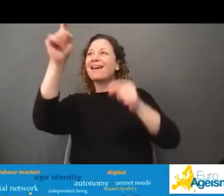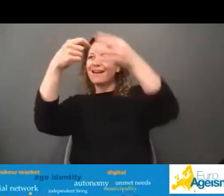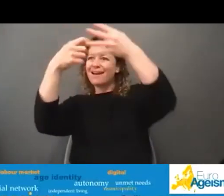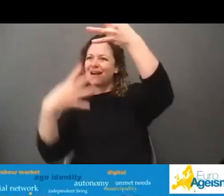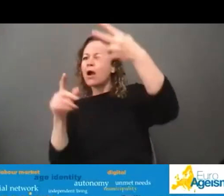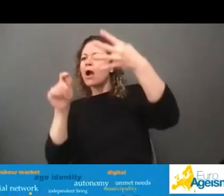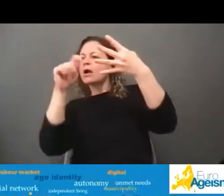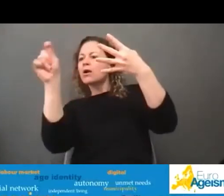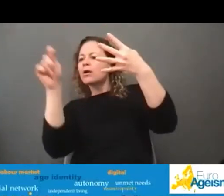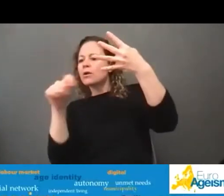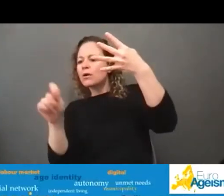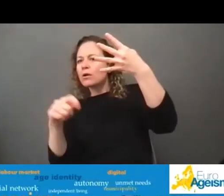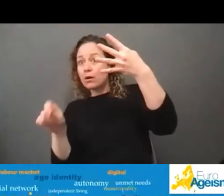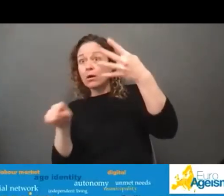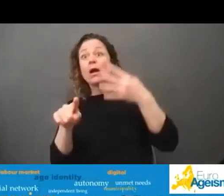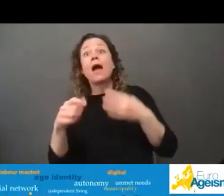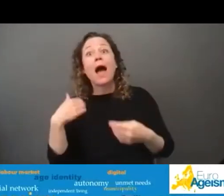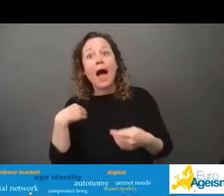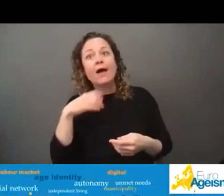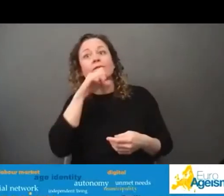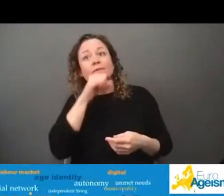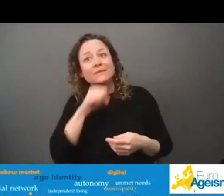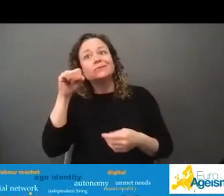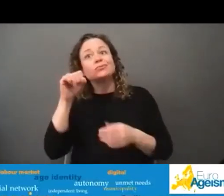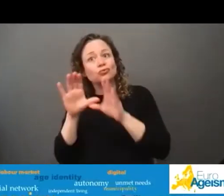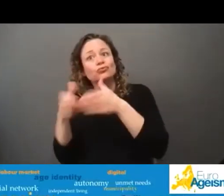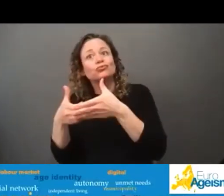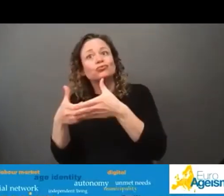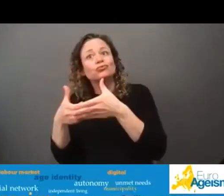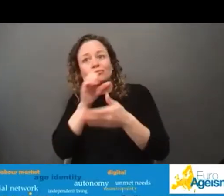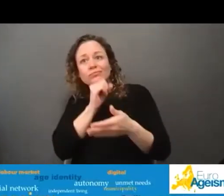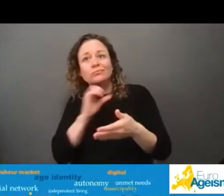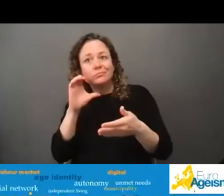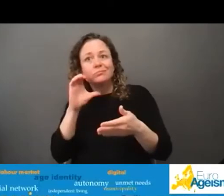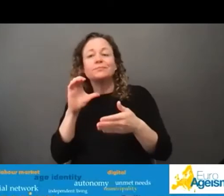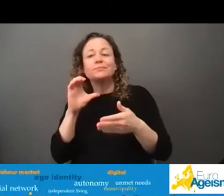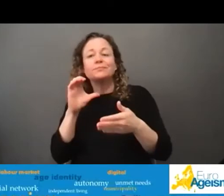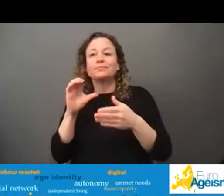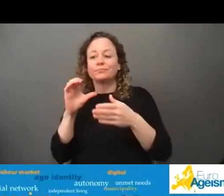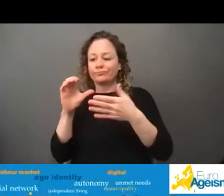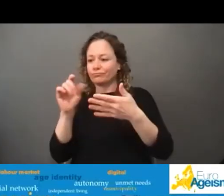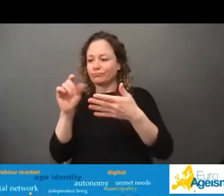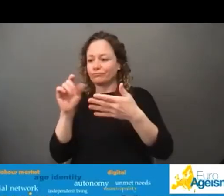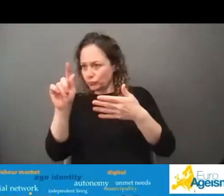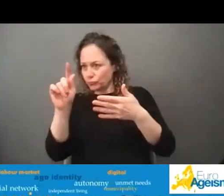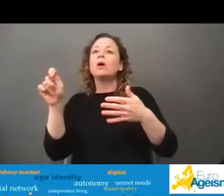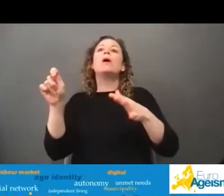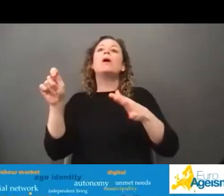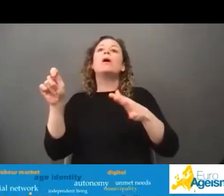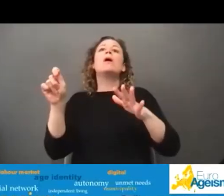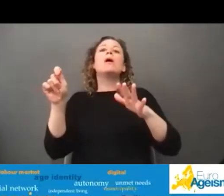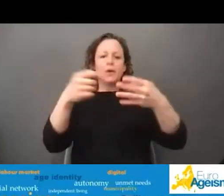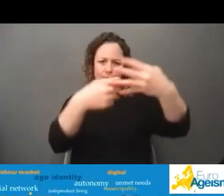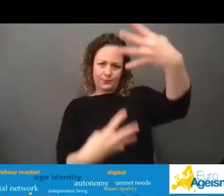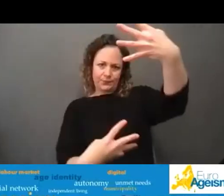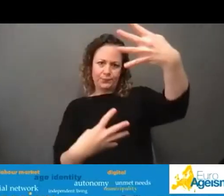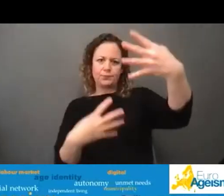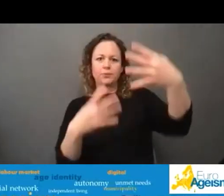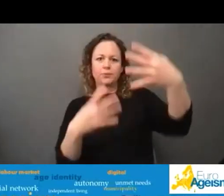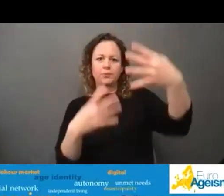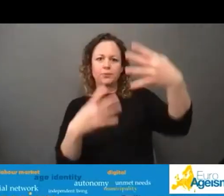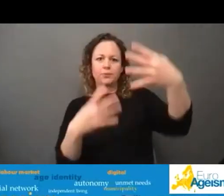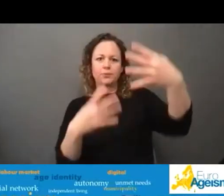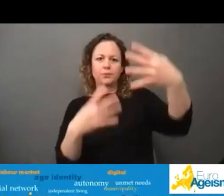the jobs, if it's a job that is applicable, like in terms of the skill sets or the abilities of a seniors, it's